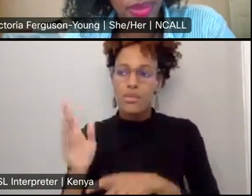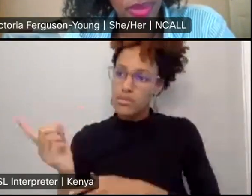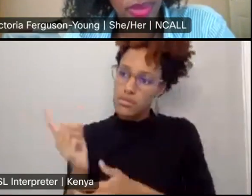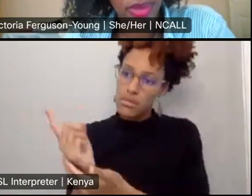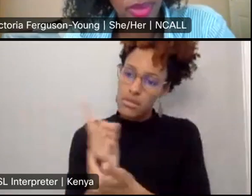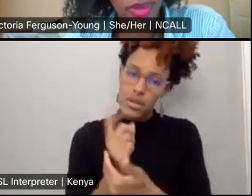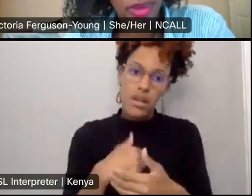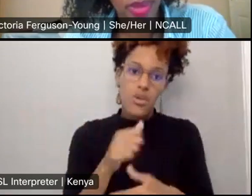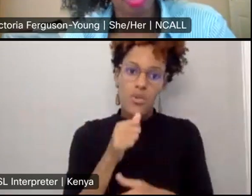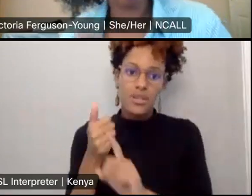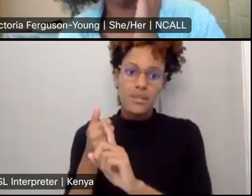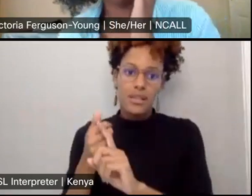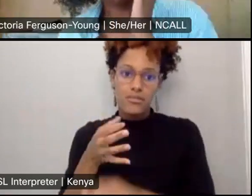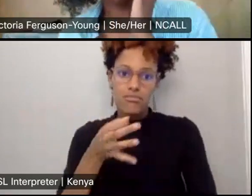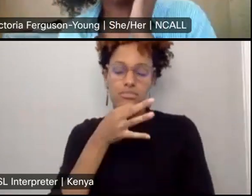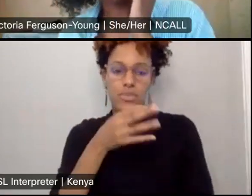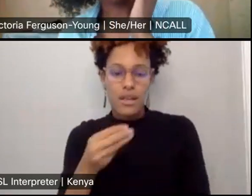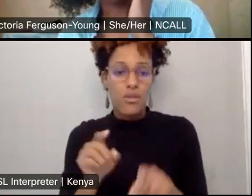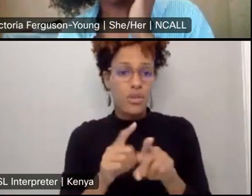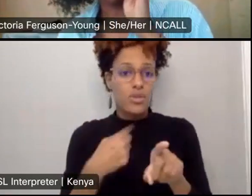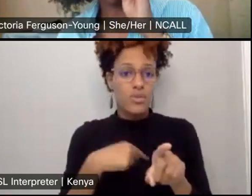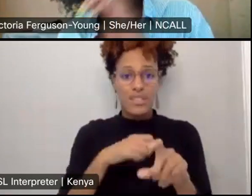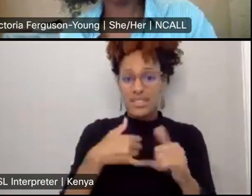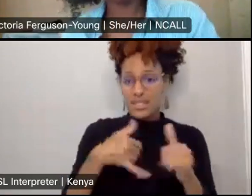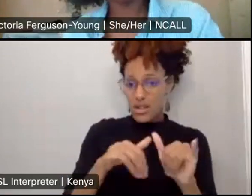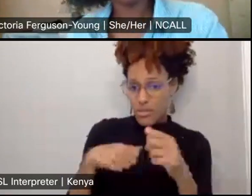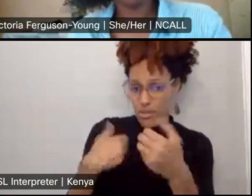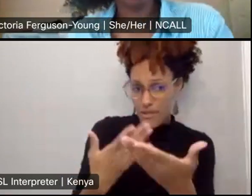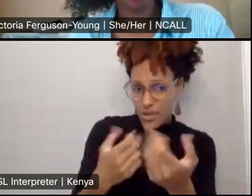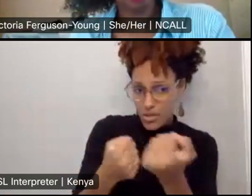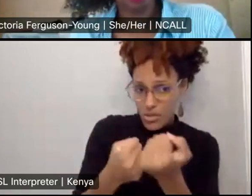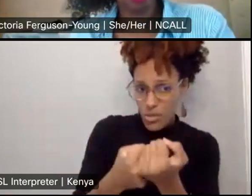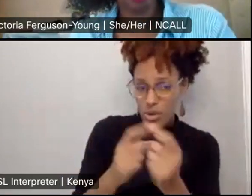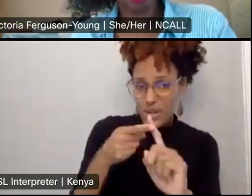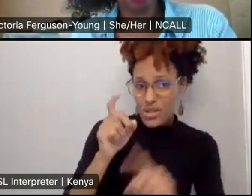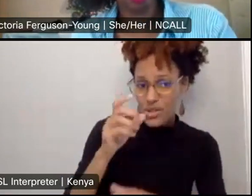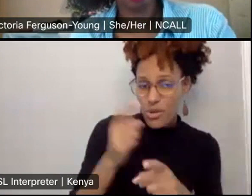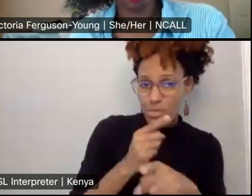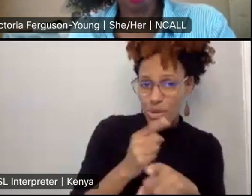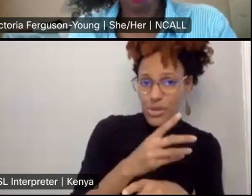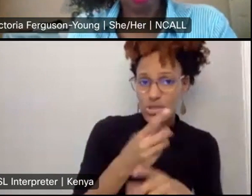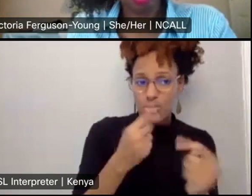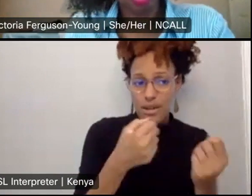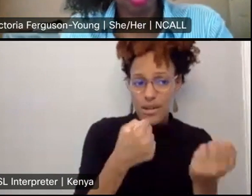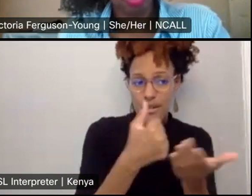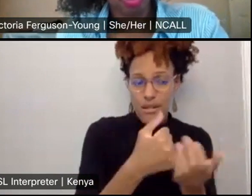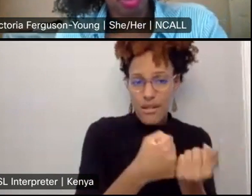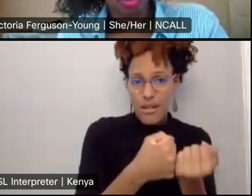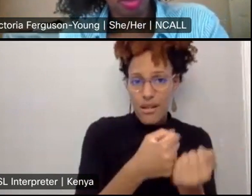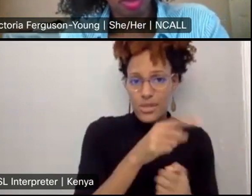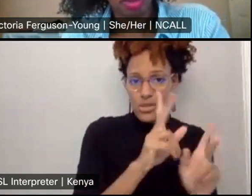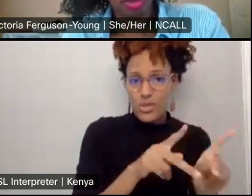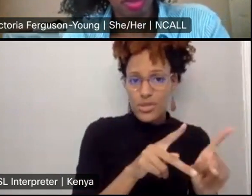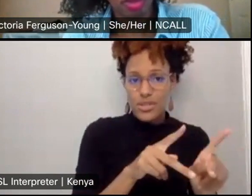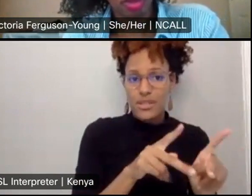while we can offer what support seems appropriate and helpful to that person in the very moment they're in front of